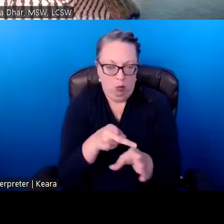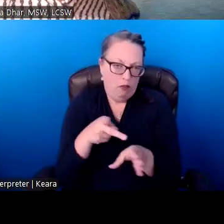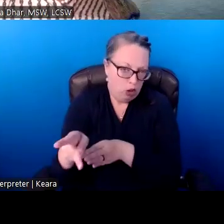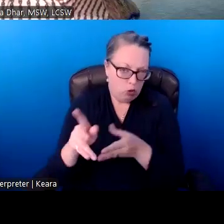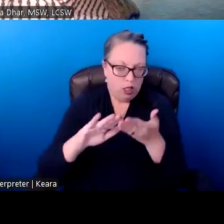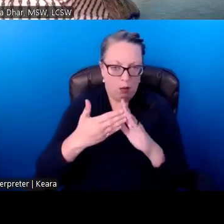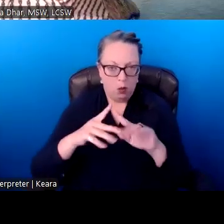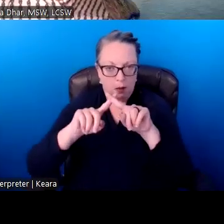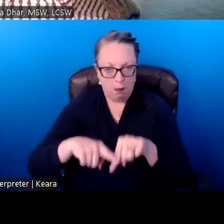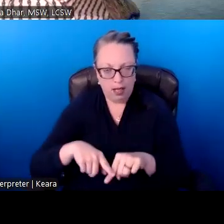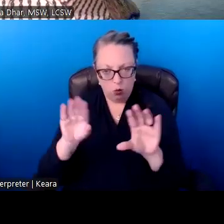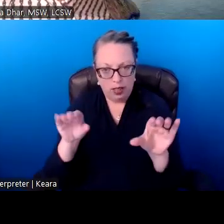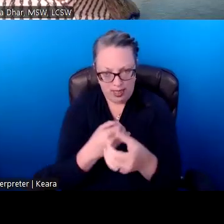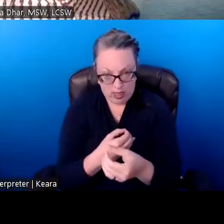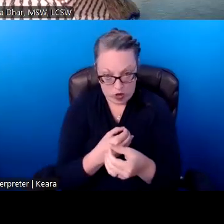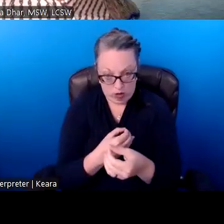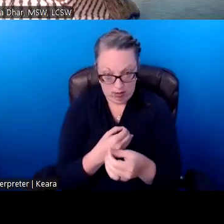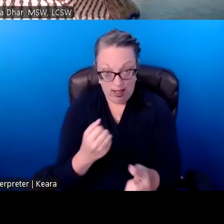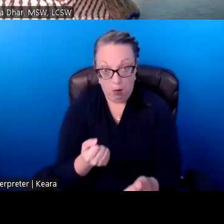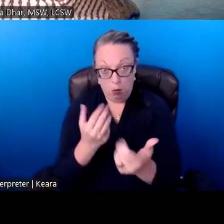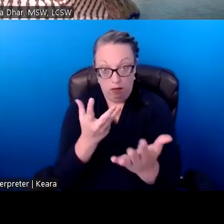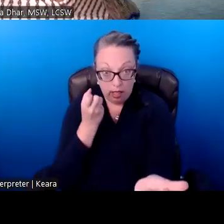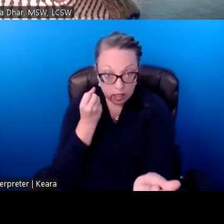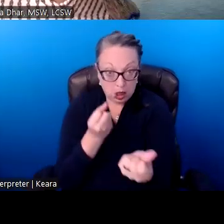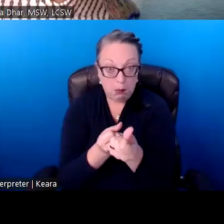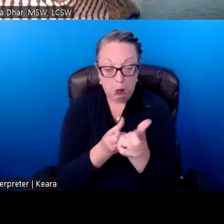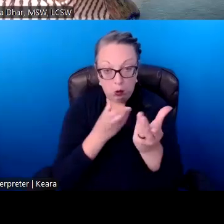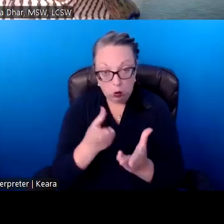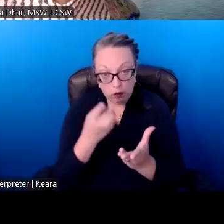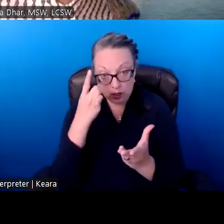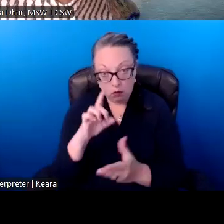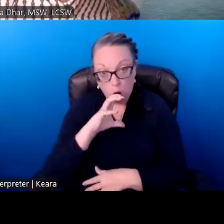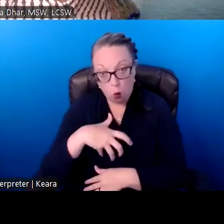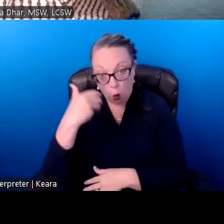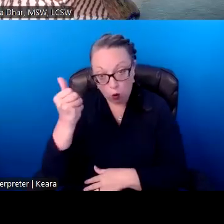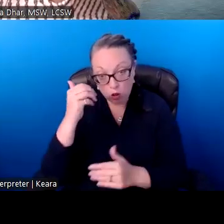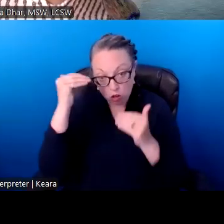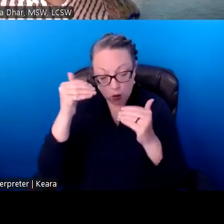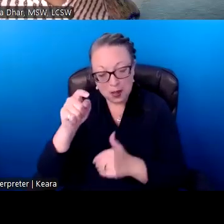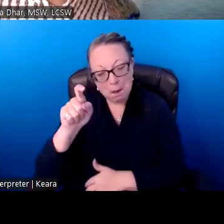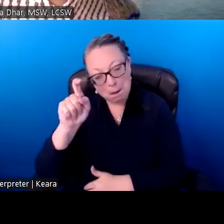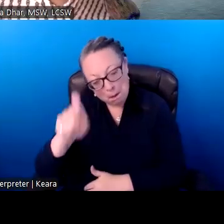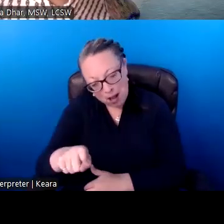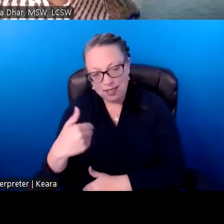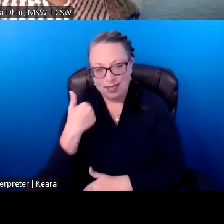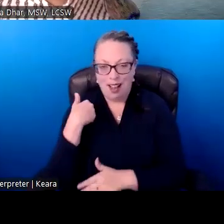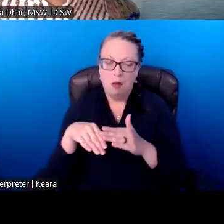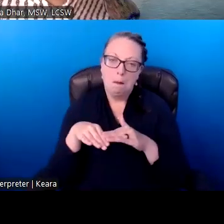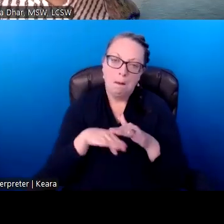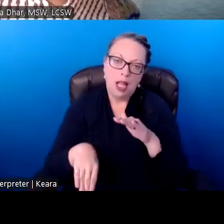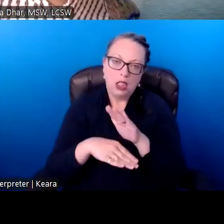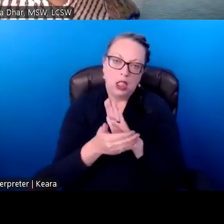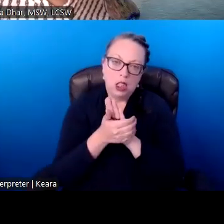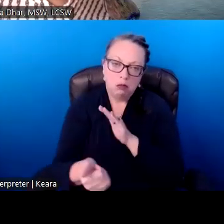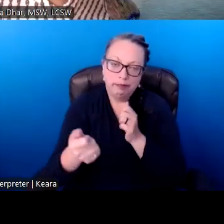organizations that provide support services to older adults must have basic competency in older adult mental